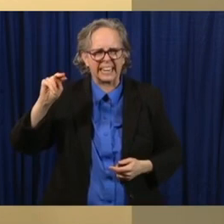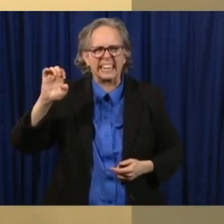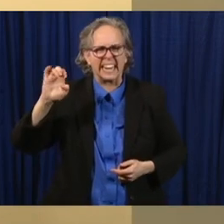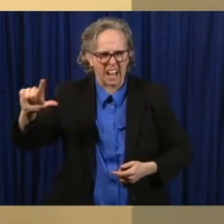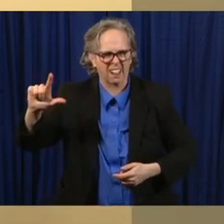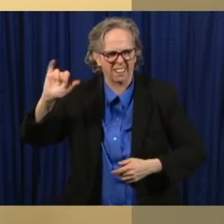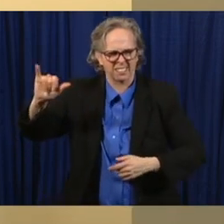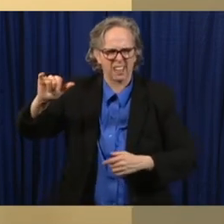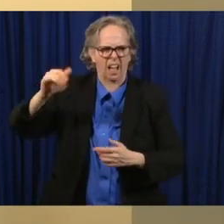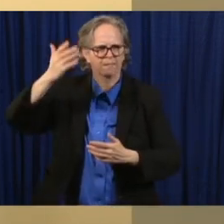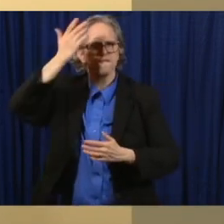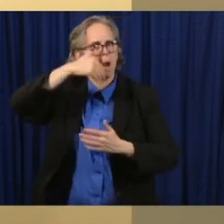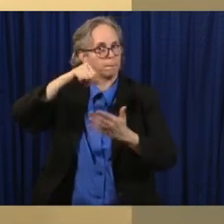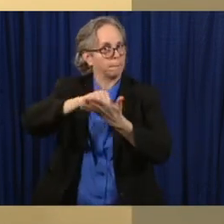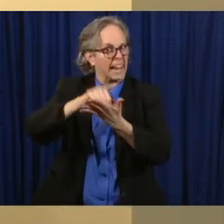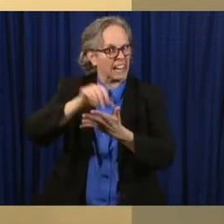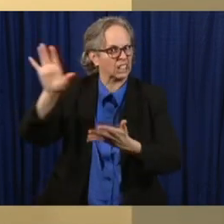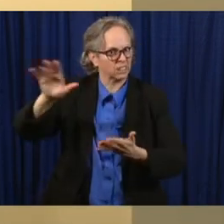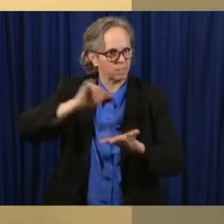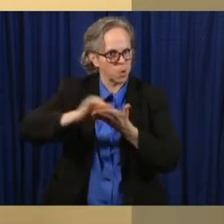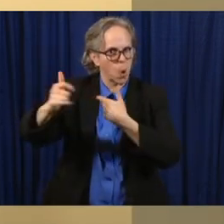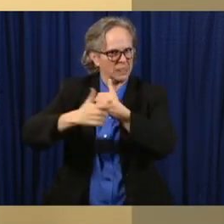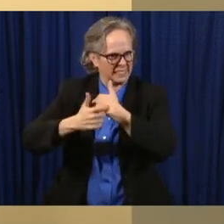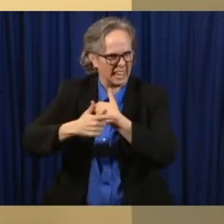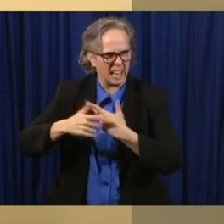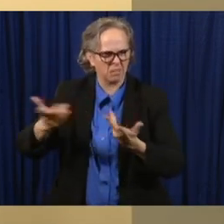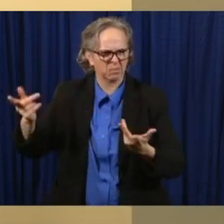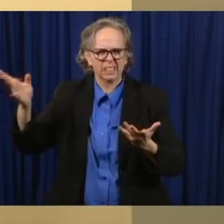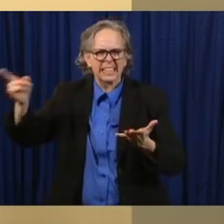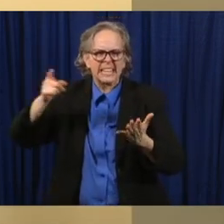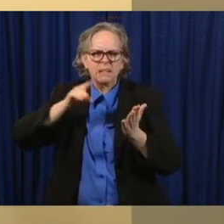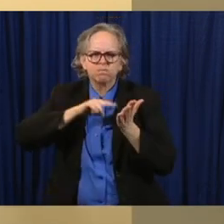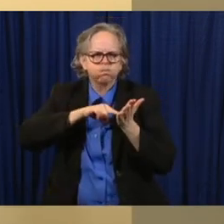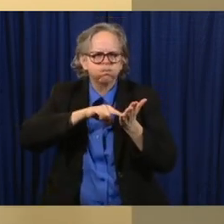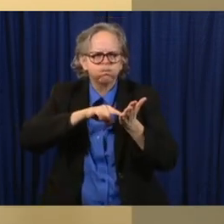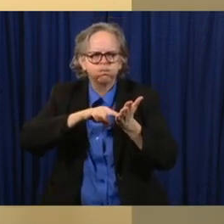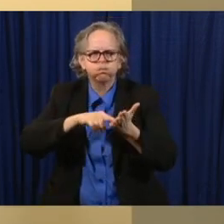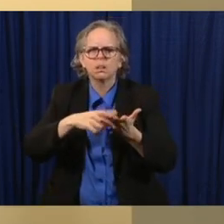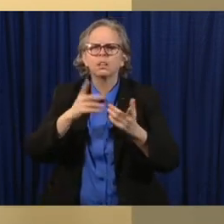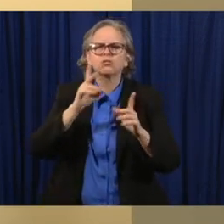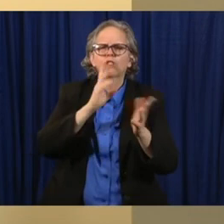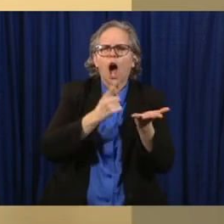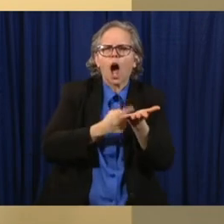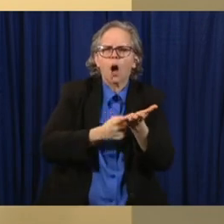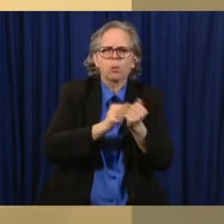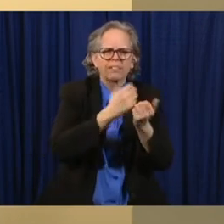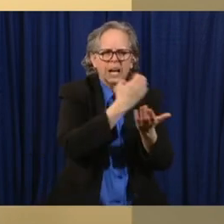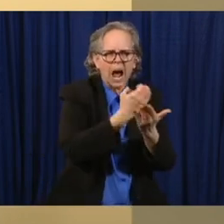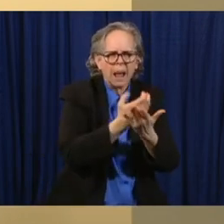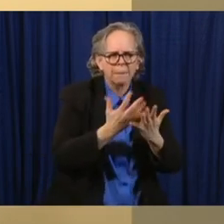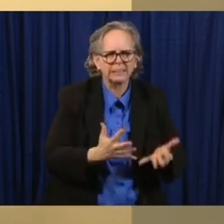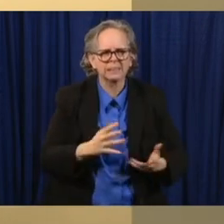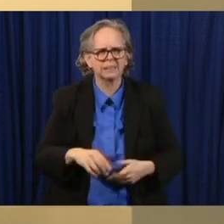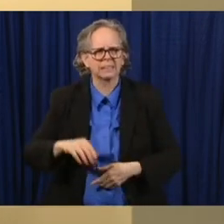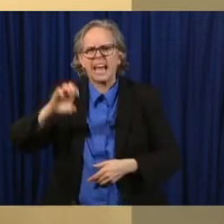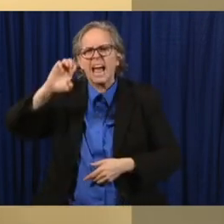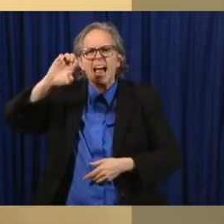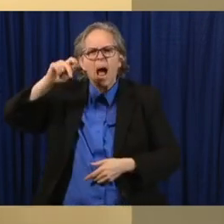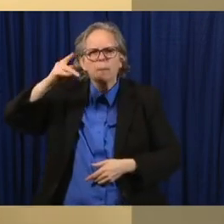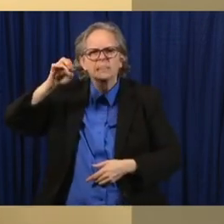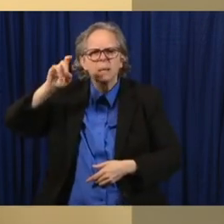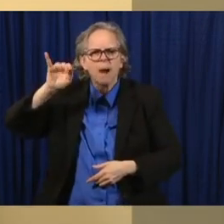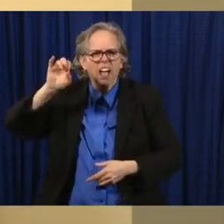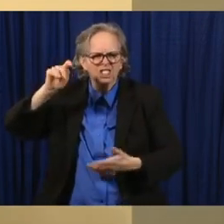It was an extensive look, talking to economists and epidemiologists and doctors and just a wide variety